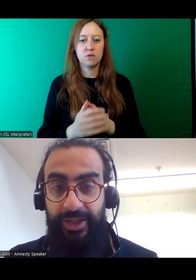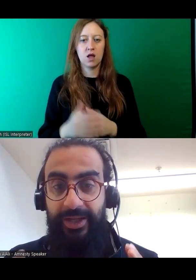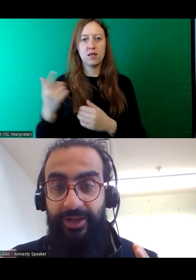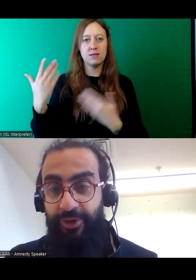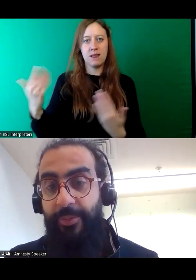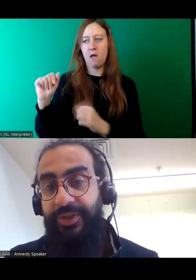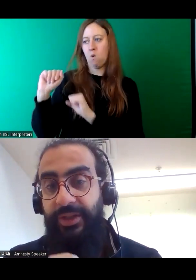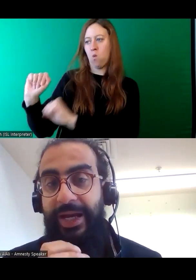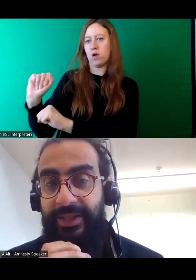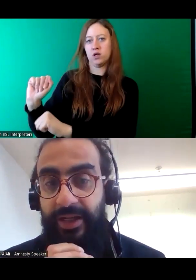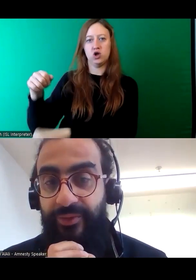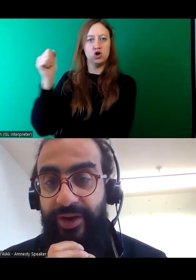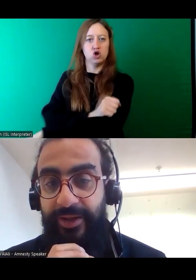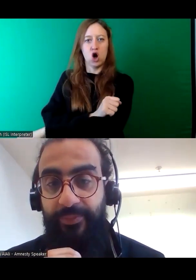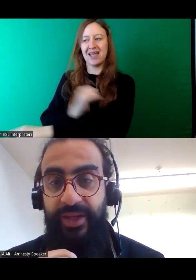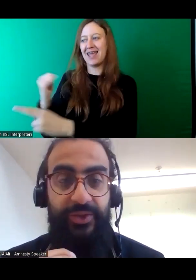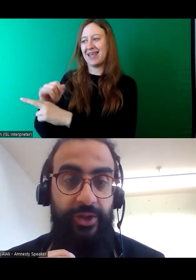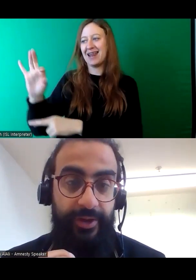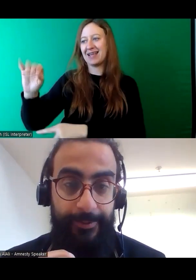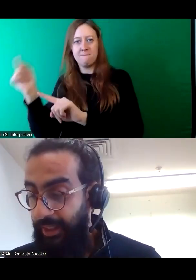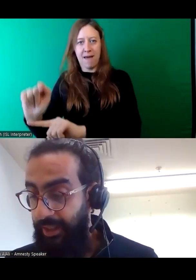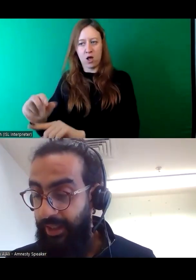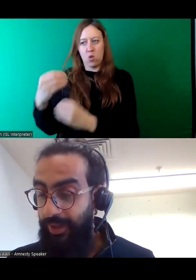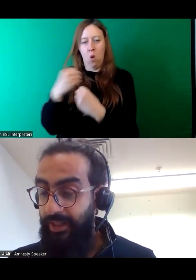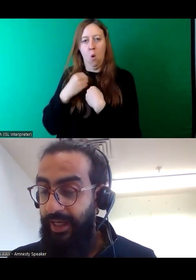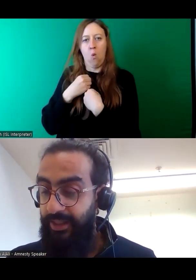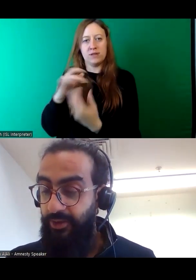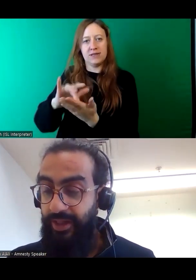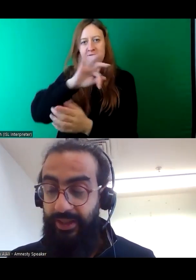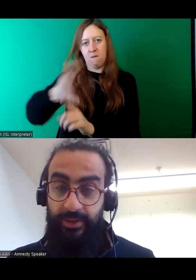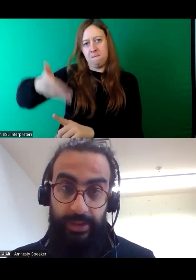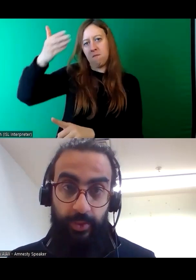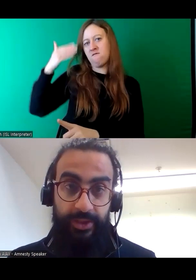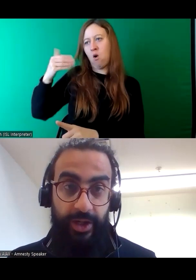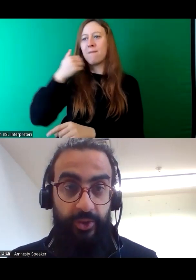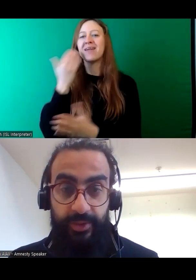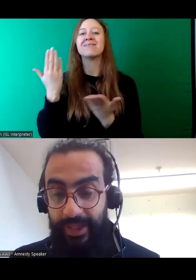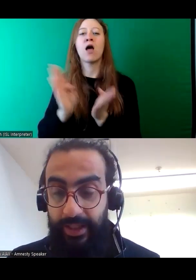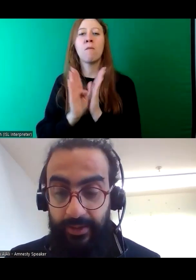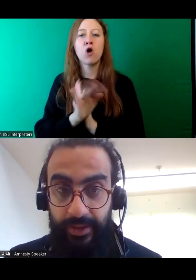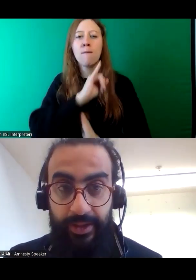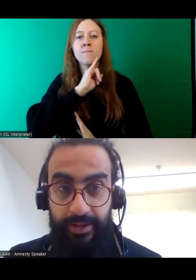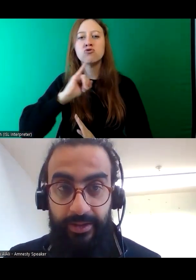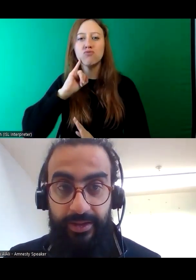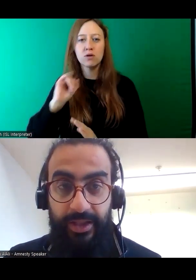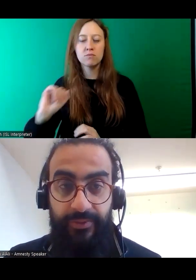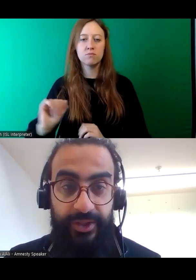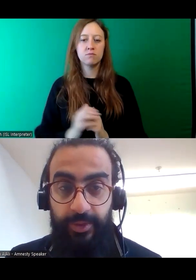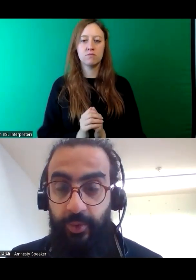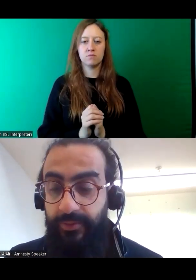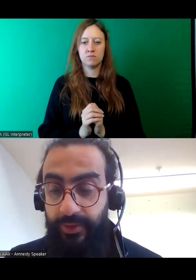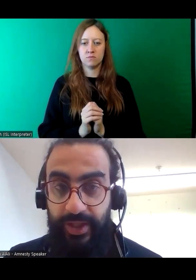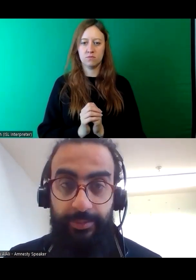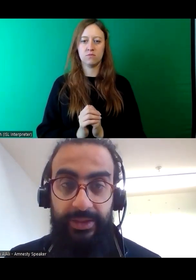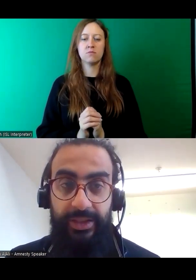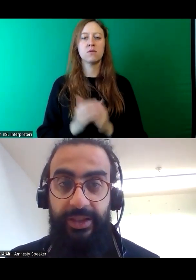stuck, cramped in Gaza in a very dense area. Now, adding to that as well, we try to explain the difference